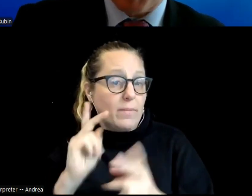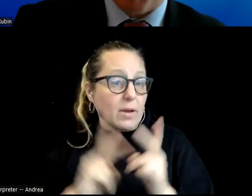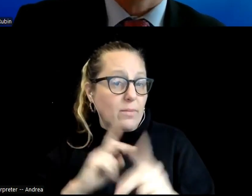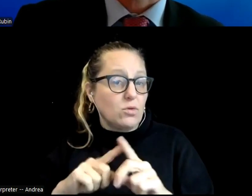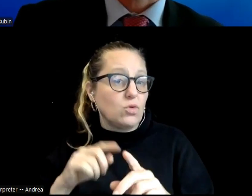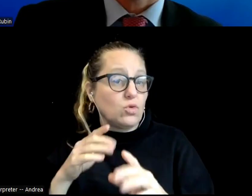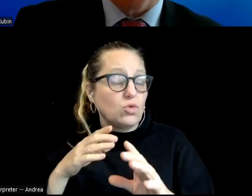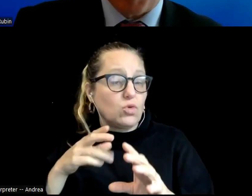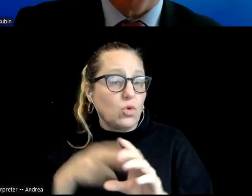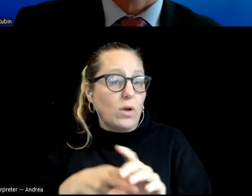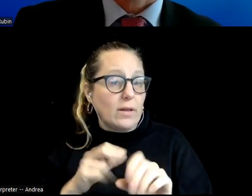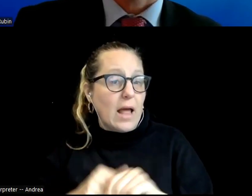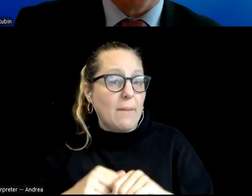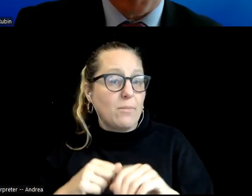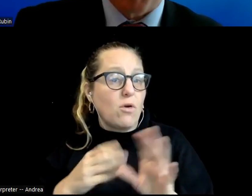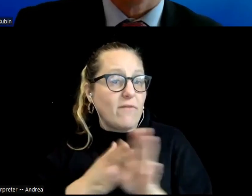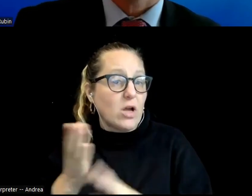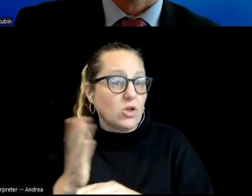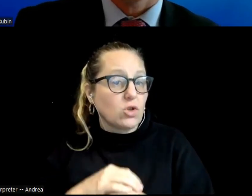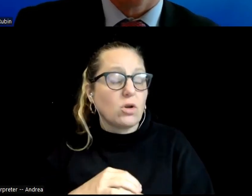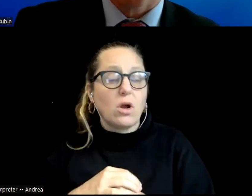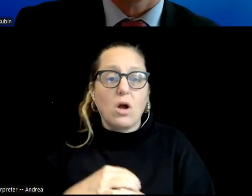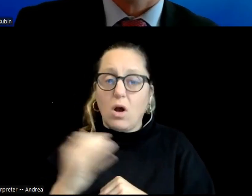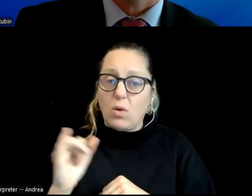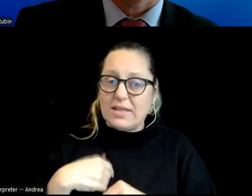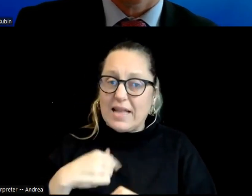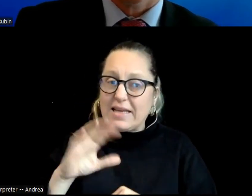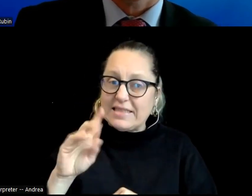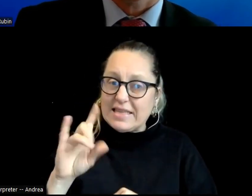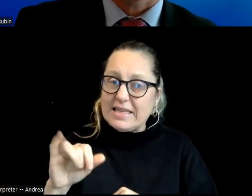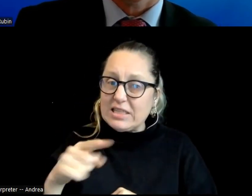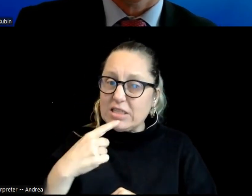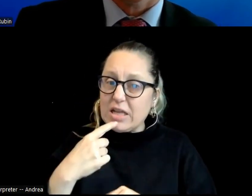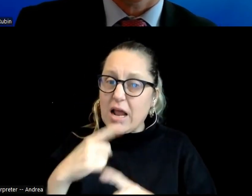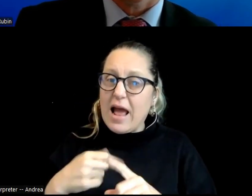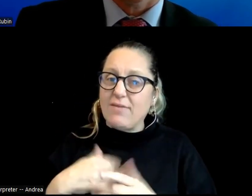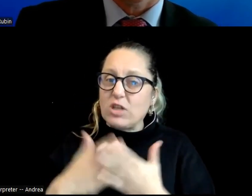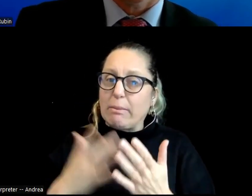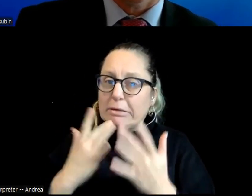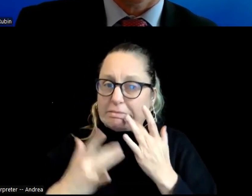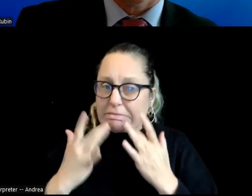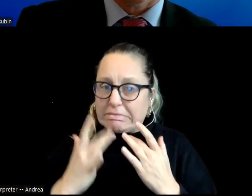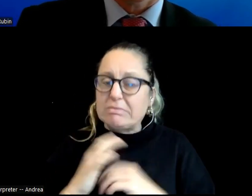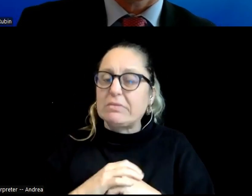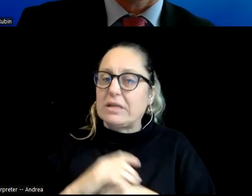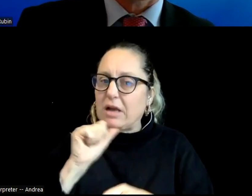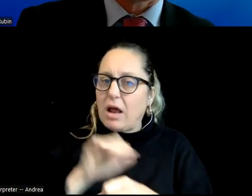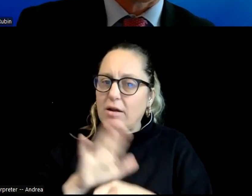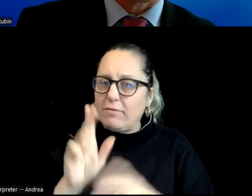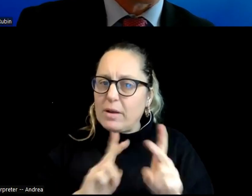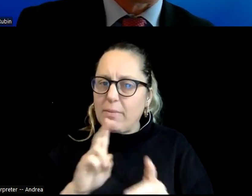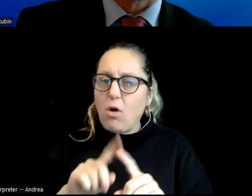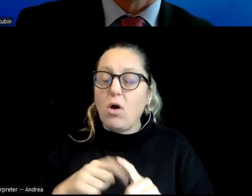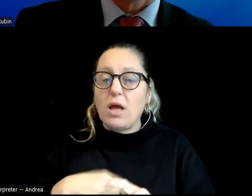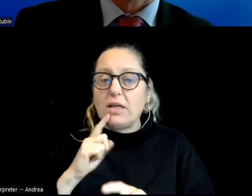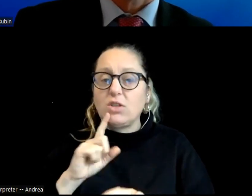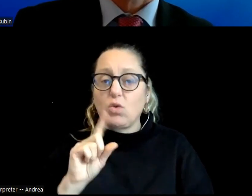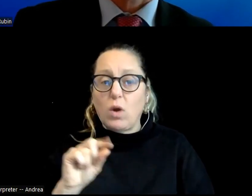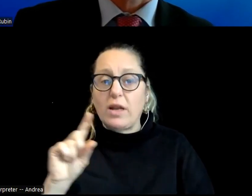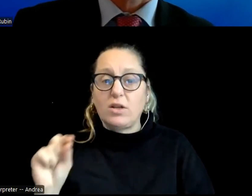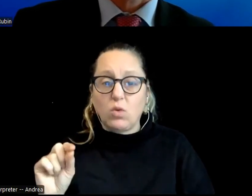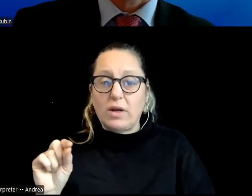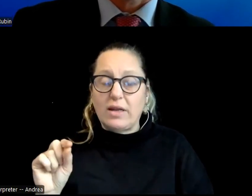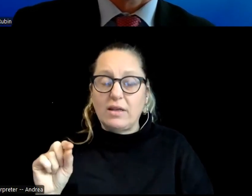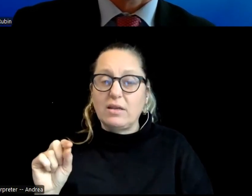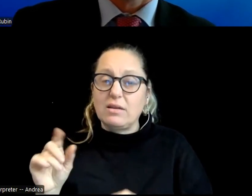the profession. Always. And like Cindy said, we do have some shortages. And since 2020 and the pandemic, we are